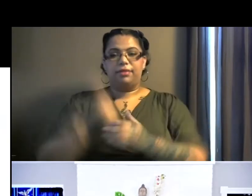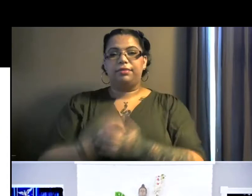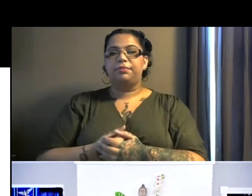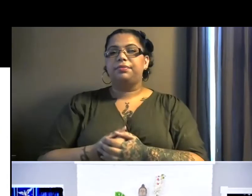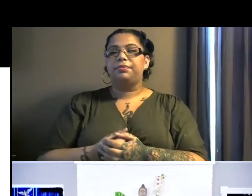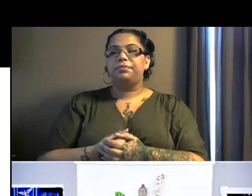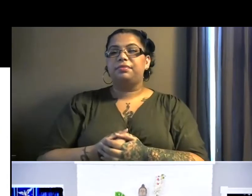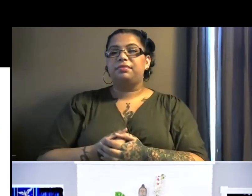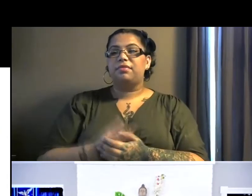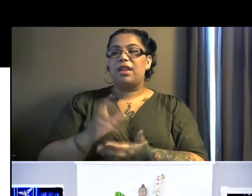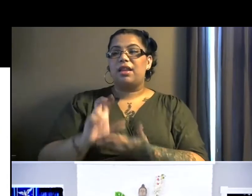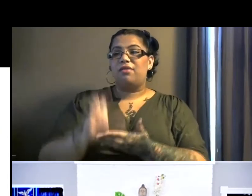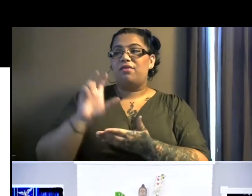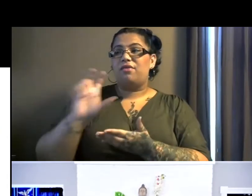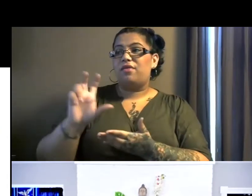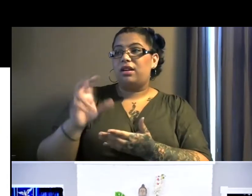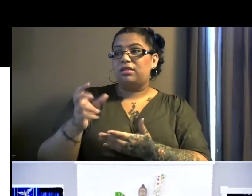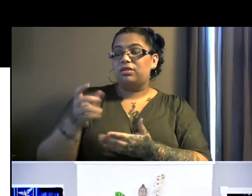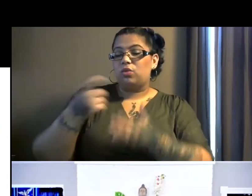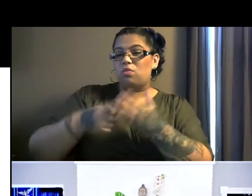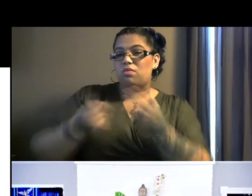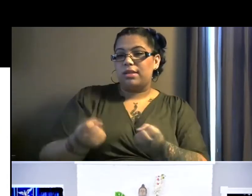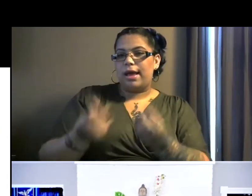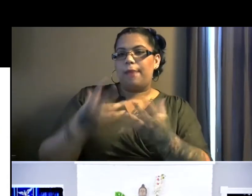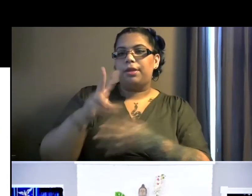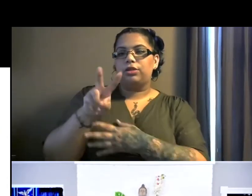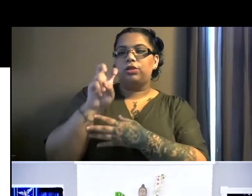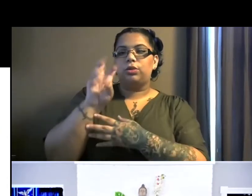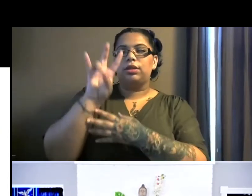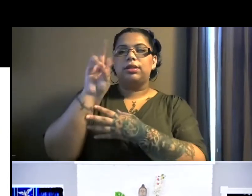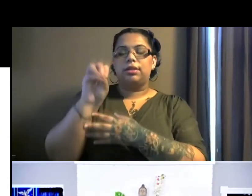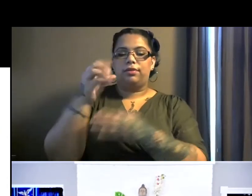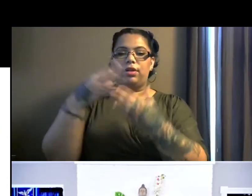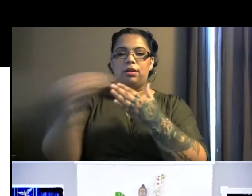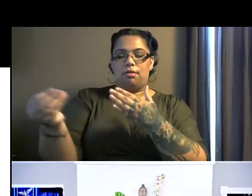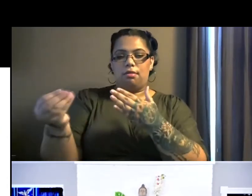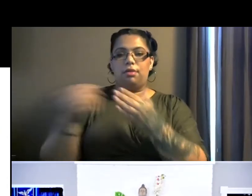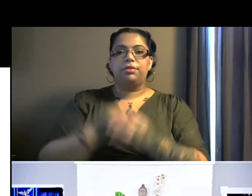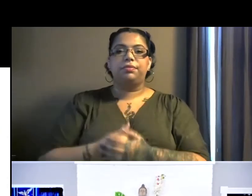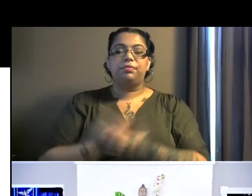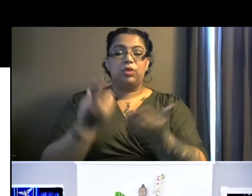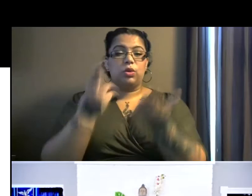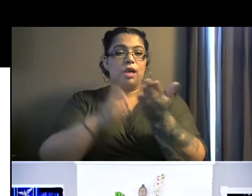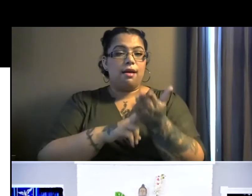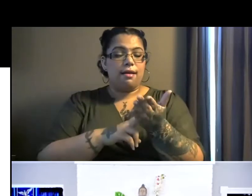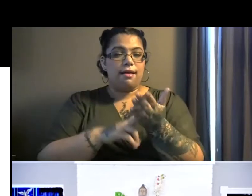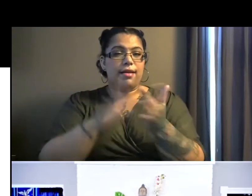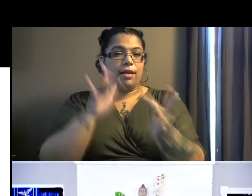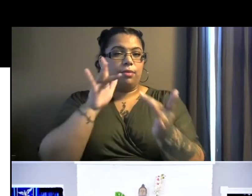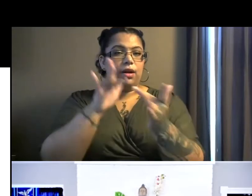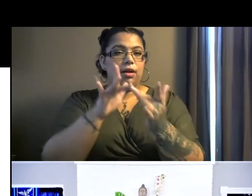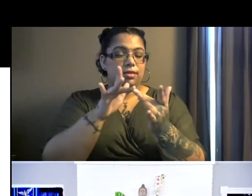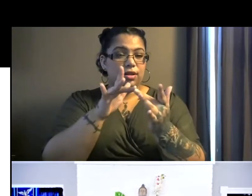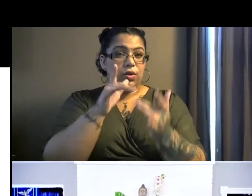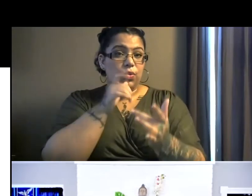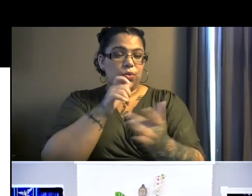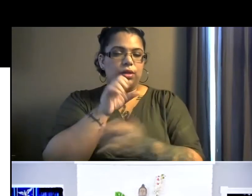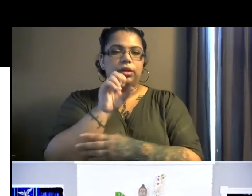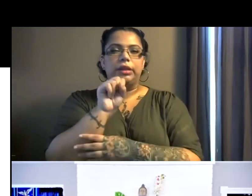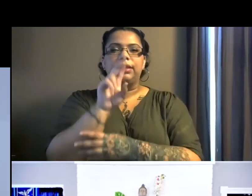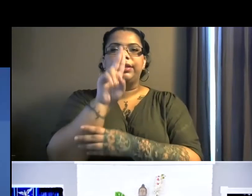is $270. To enroll, contact Sue Monahan.